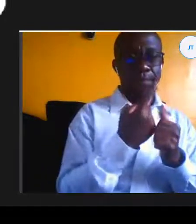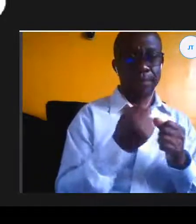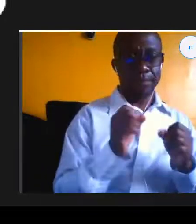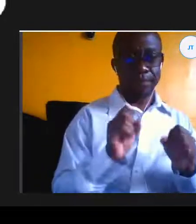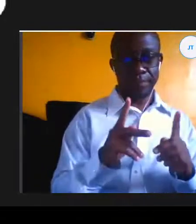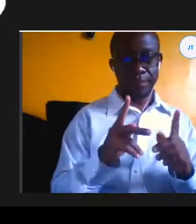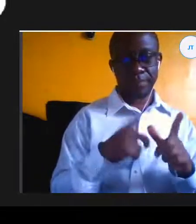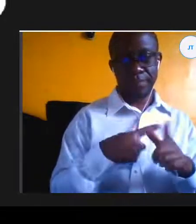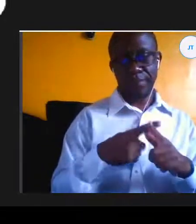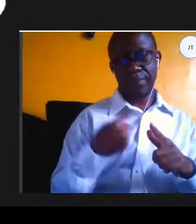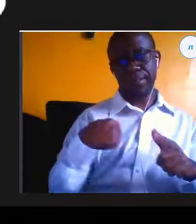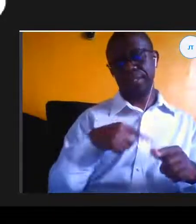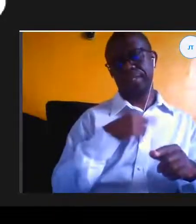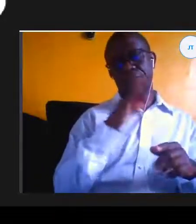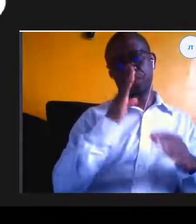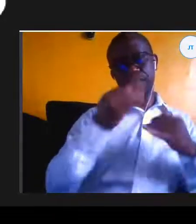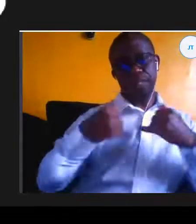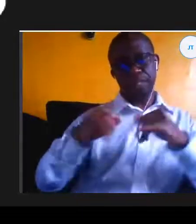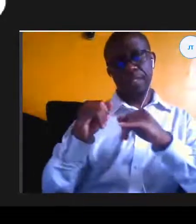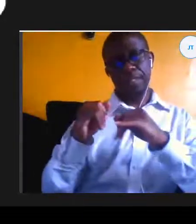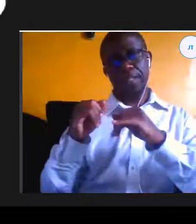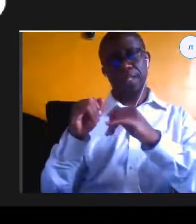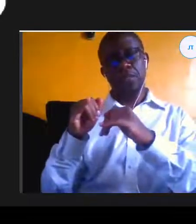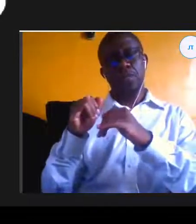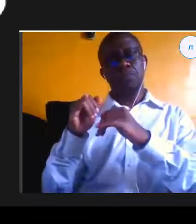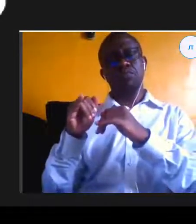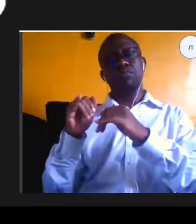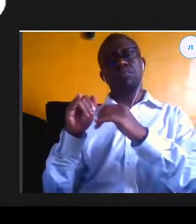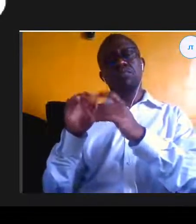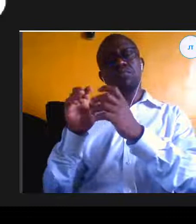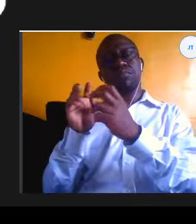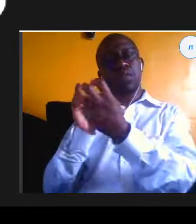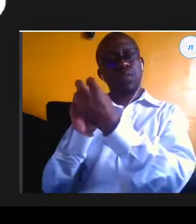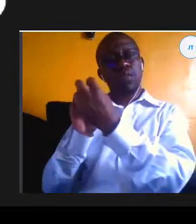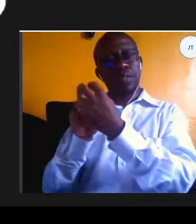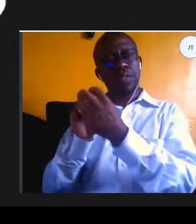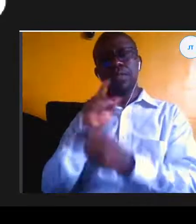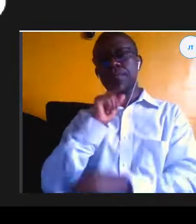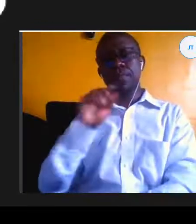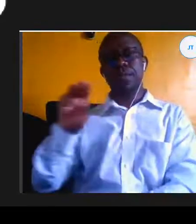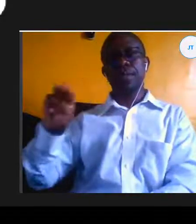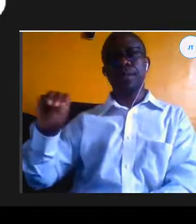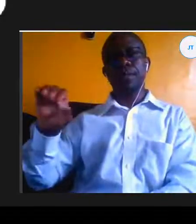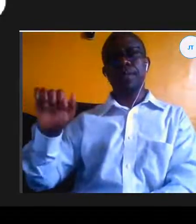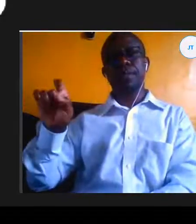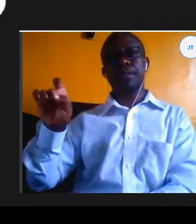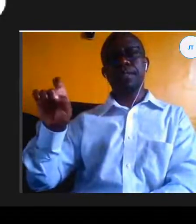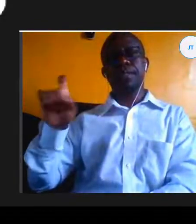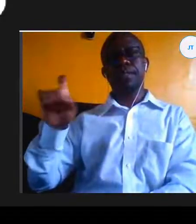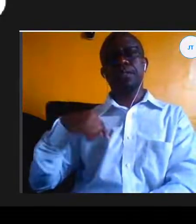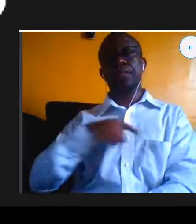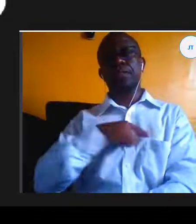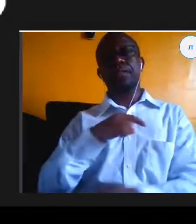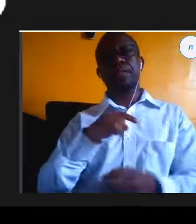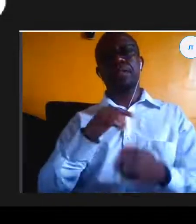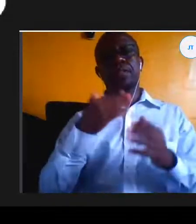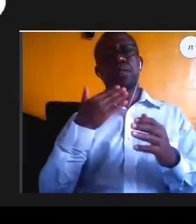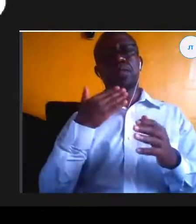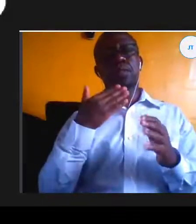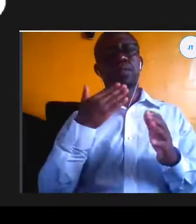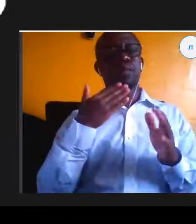We'll try and get in touch with Maximilian. So thank you very much. And we look forward to the next half of the